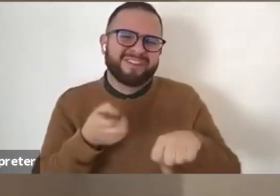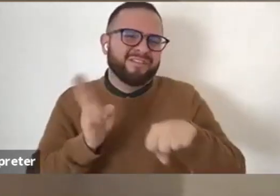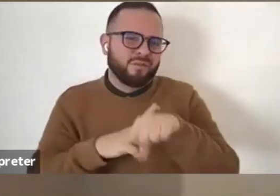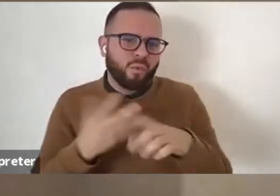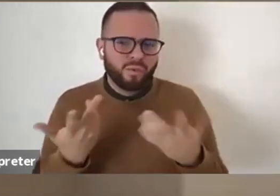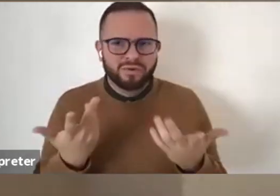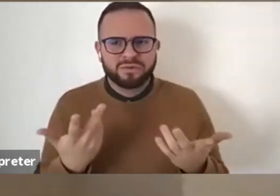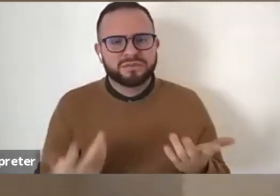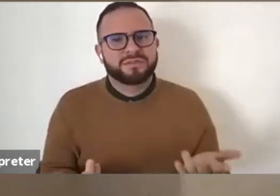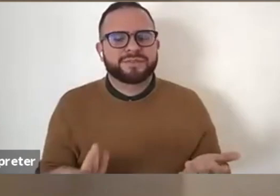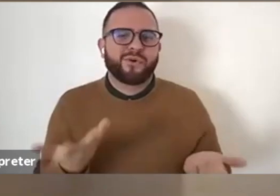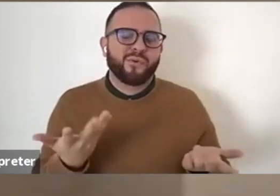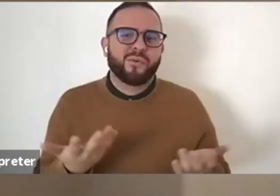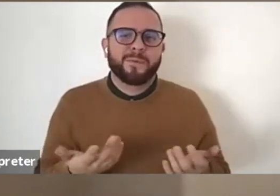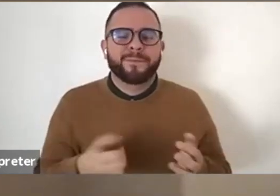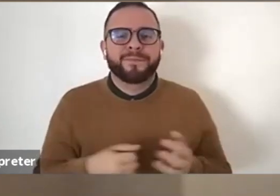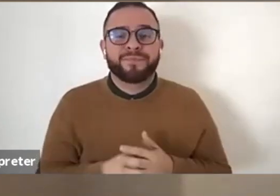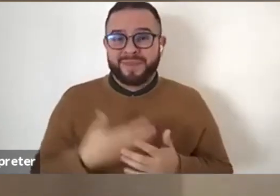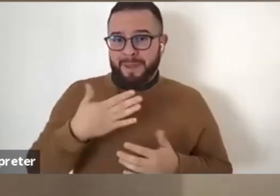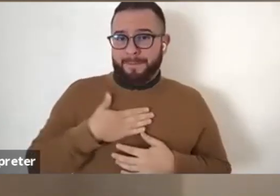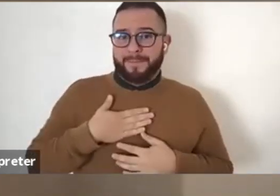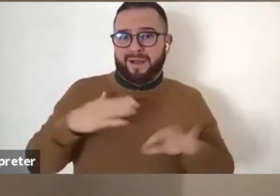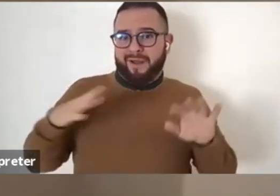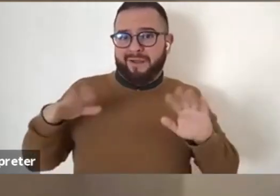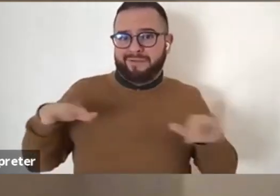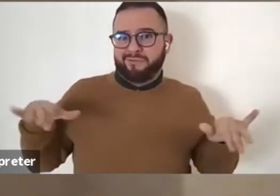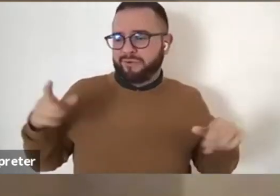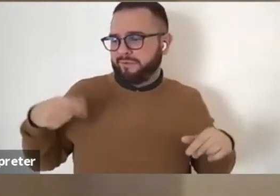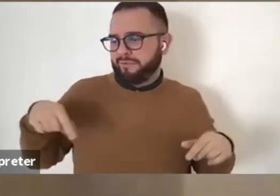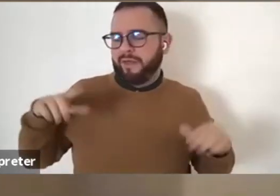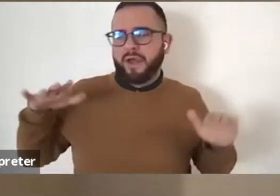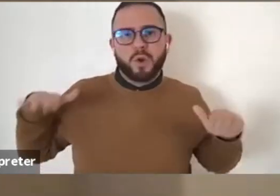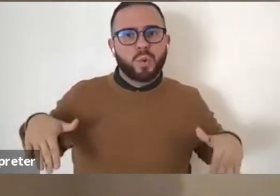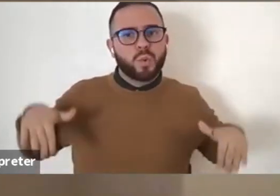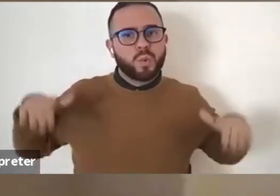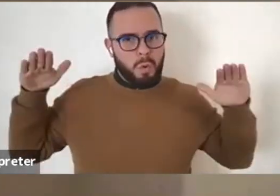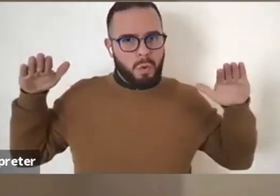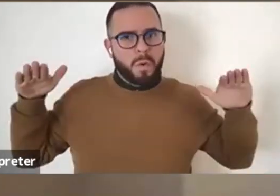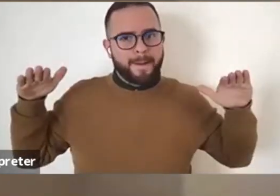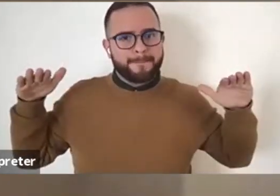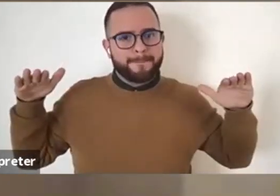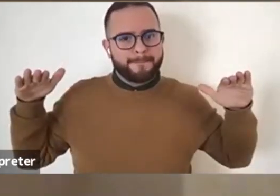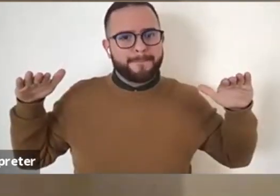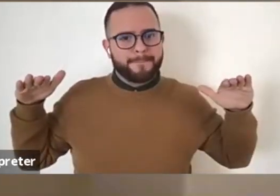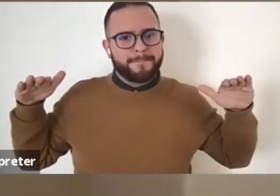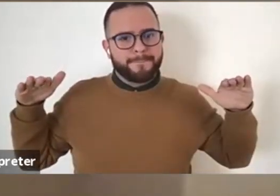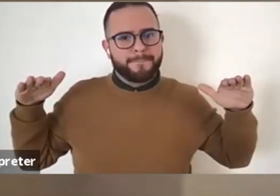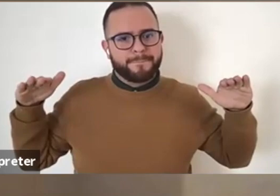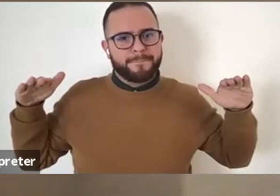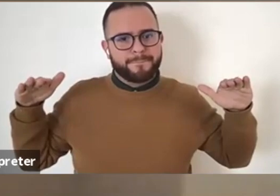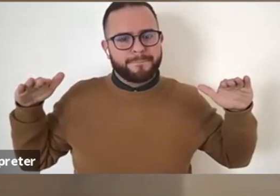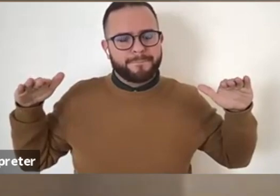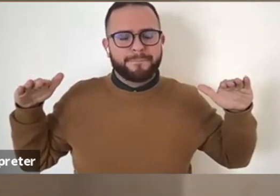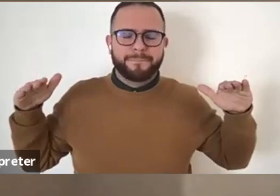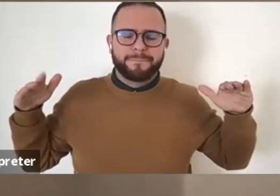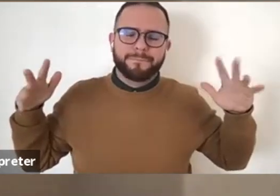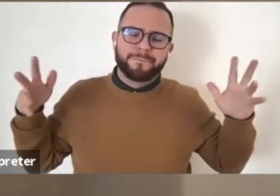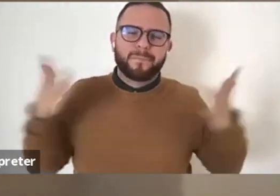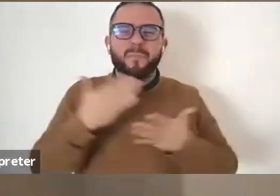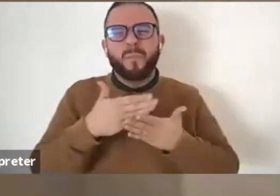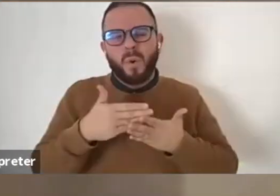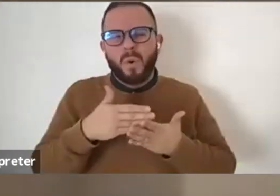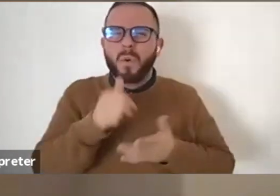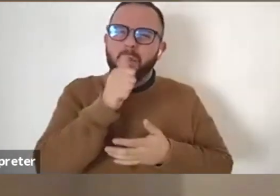children, they growing up partly in private schools, right?